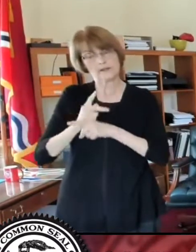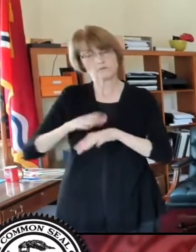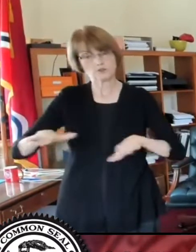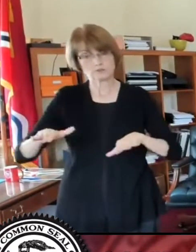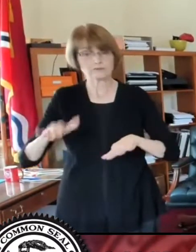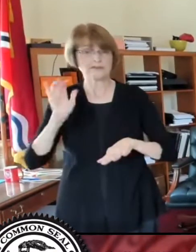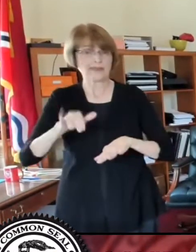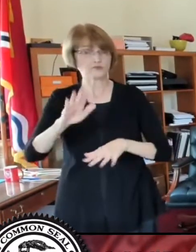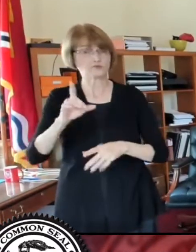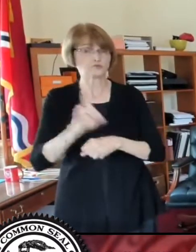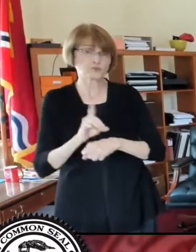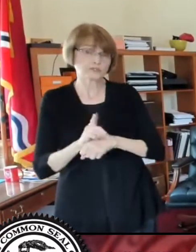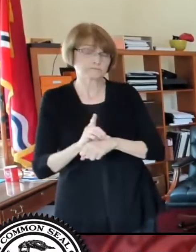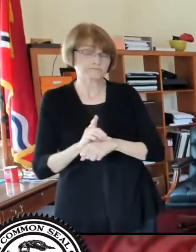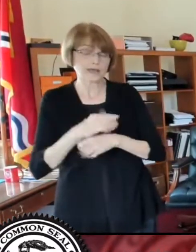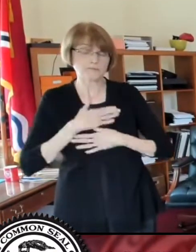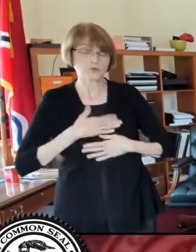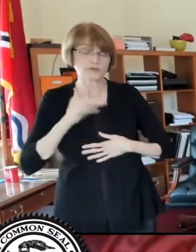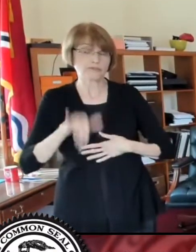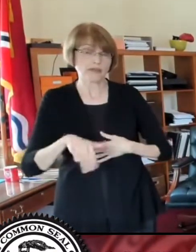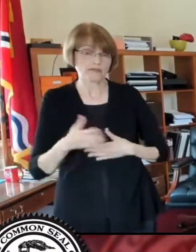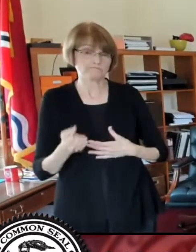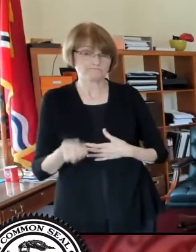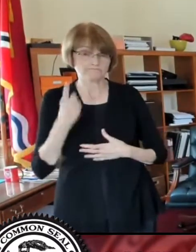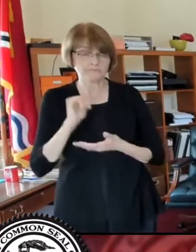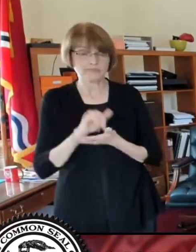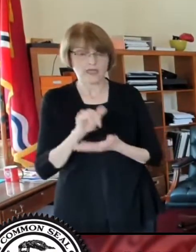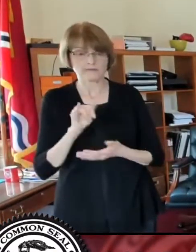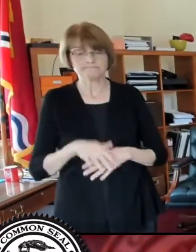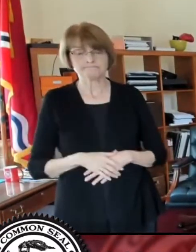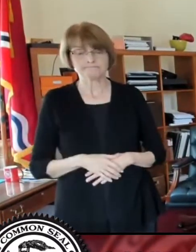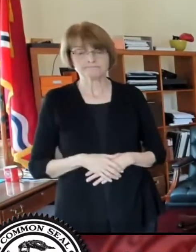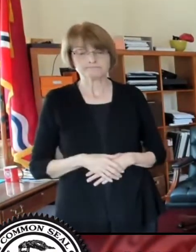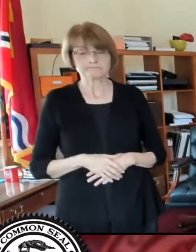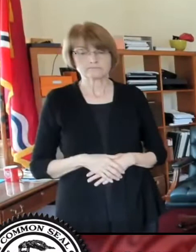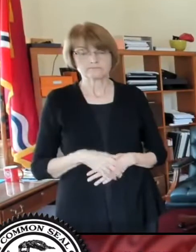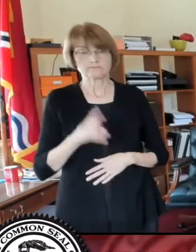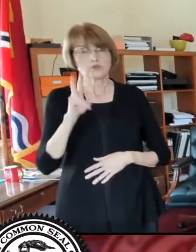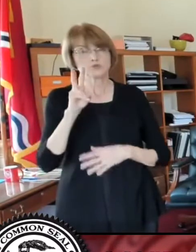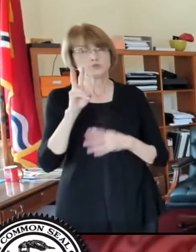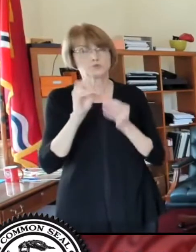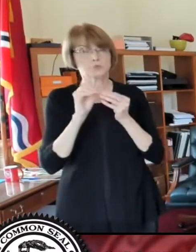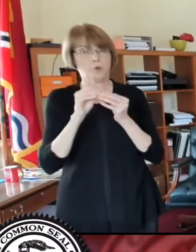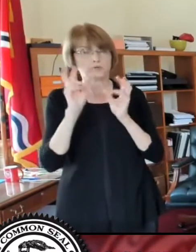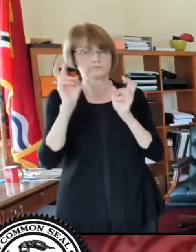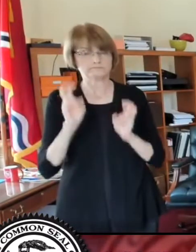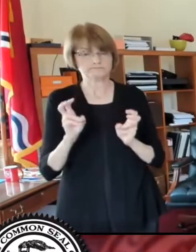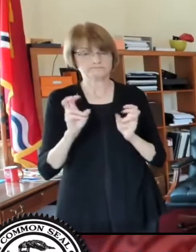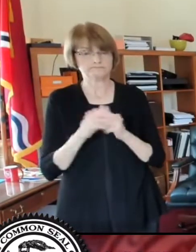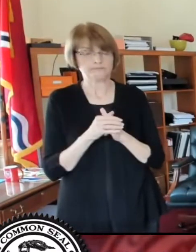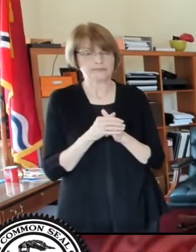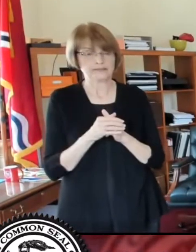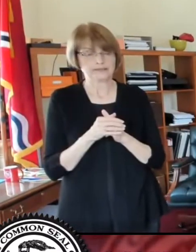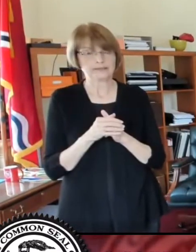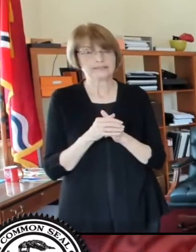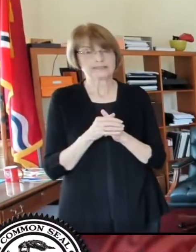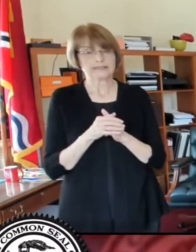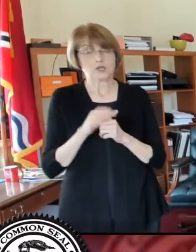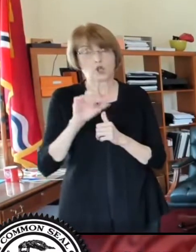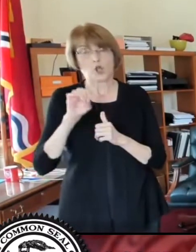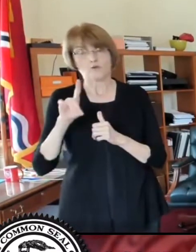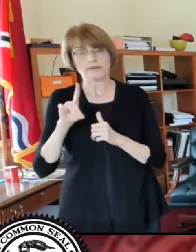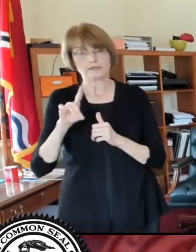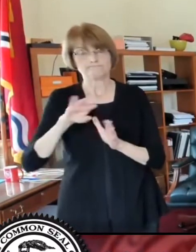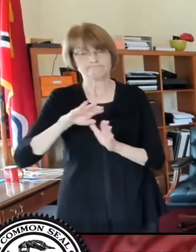appreciate that. Just a couple of other things, a little bit off the subject of